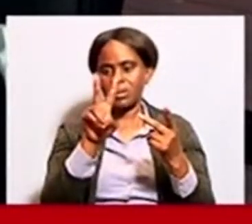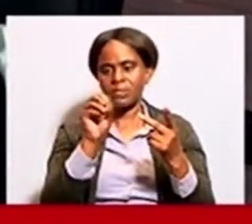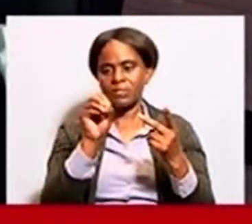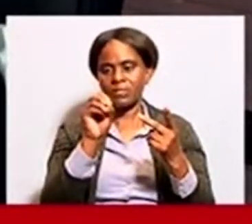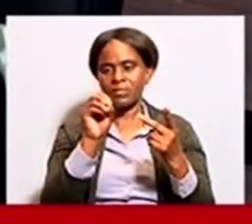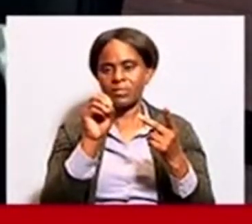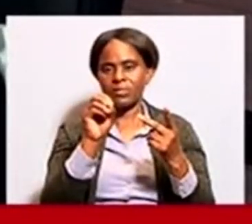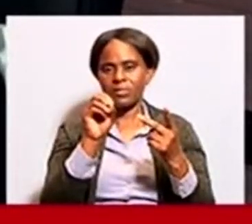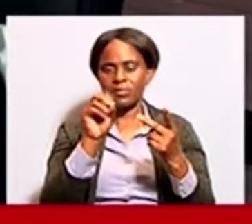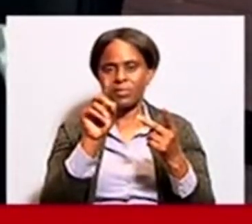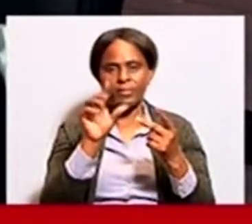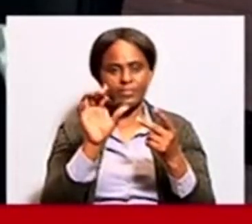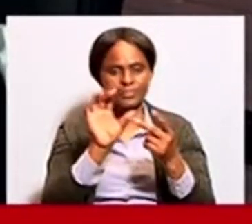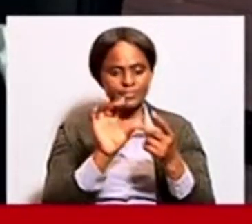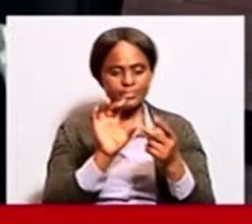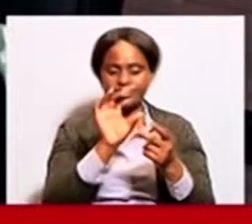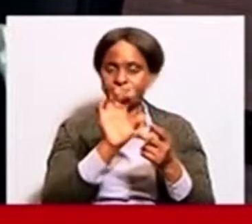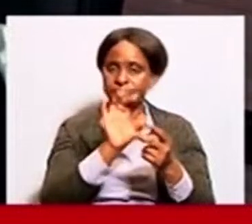Council allocated